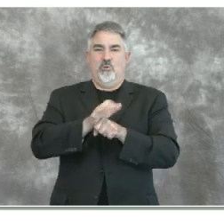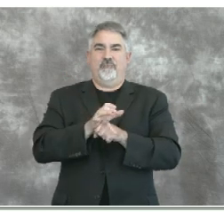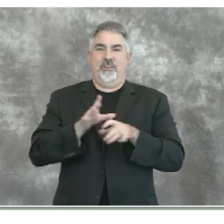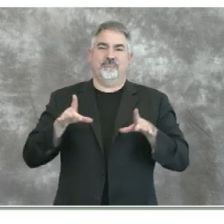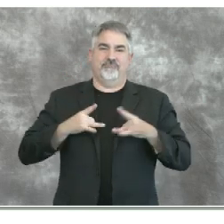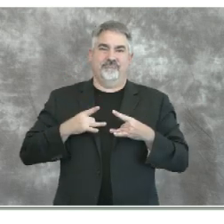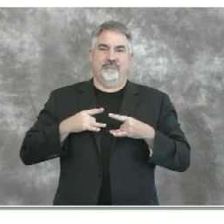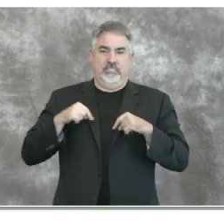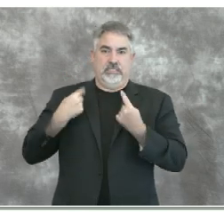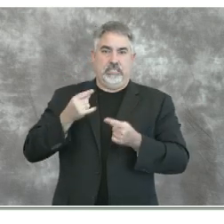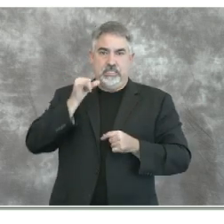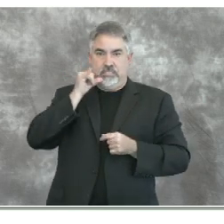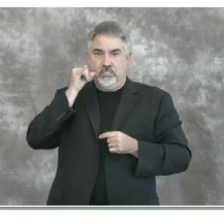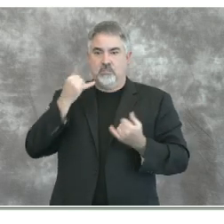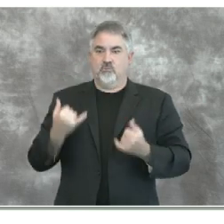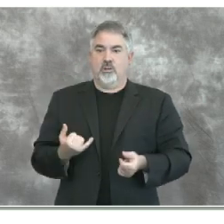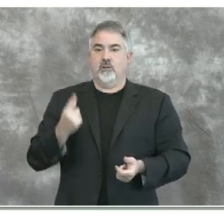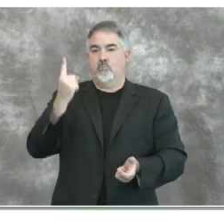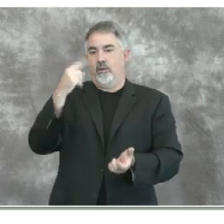us to a total of